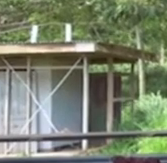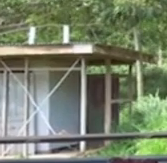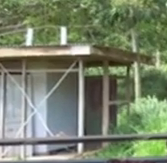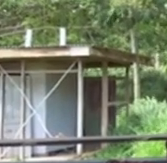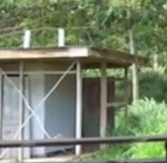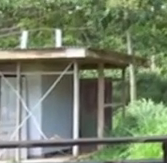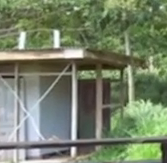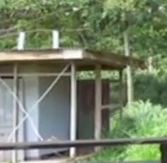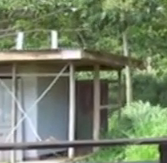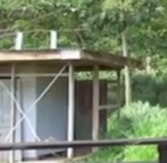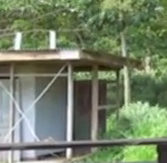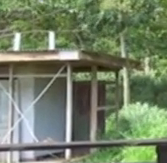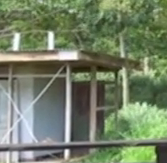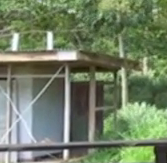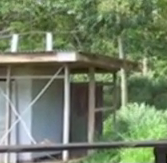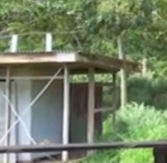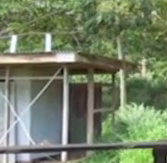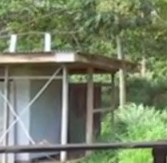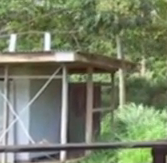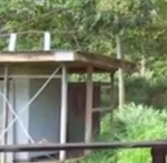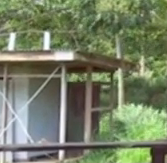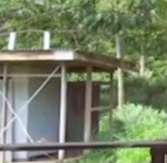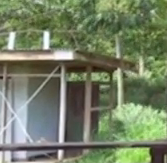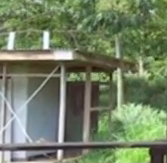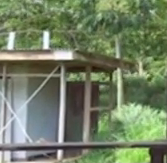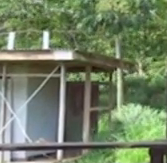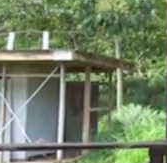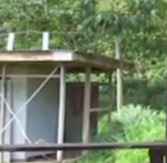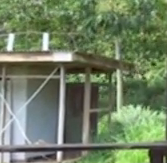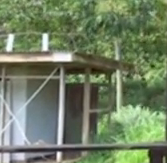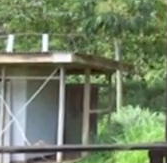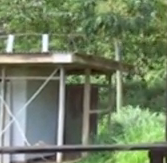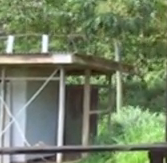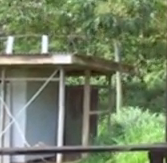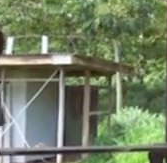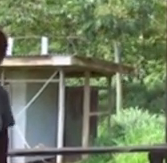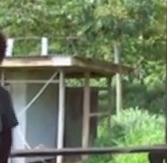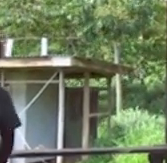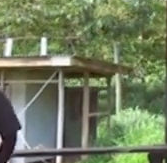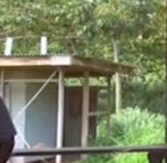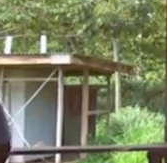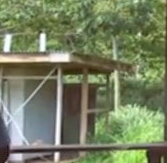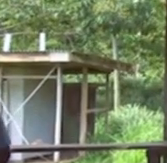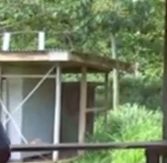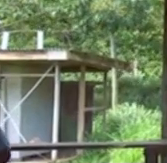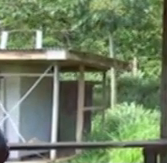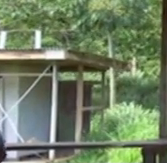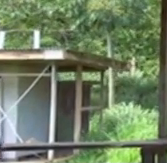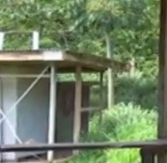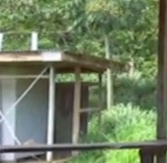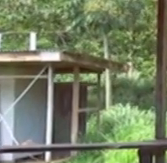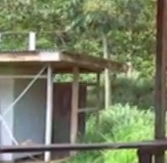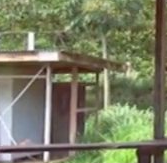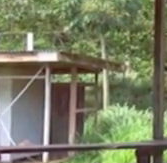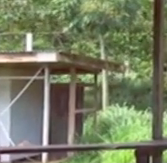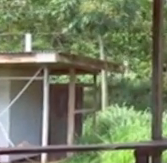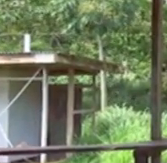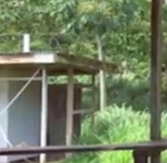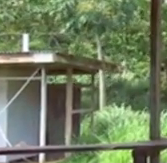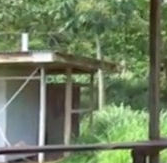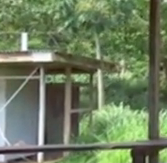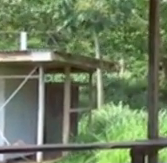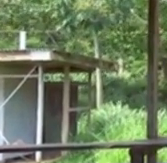Sangare, ay tako sa inya na time, ang may na oro na alo may magduaan. Ngayon daw alahi na Radio